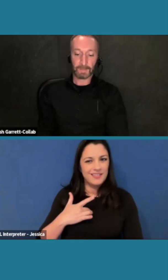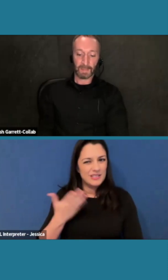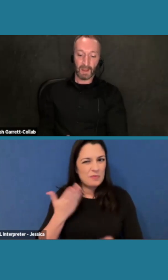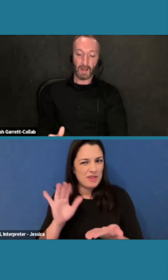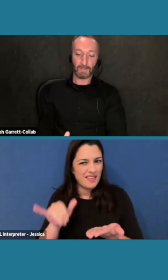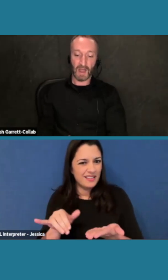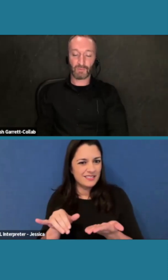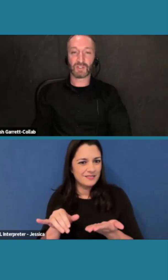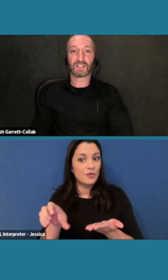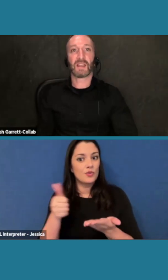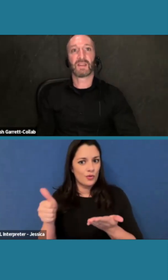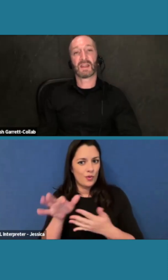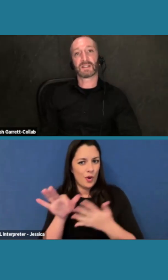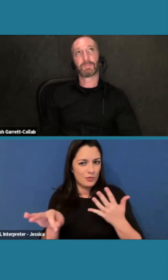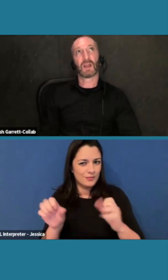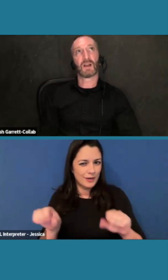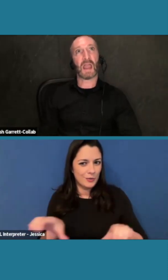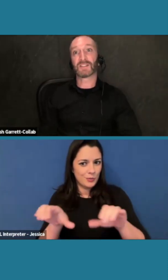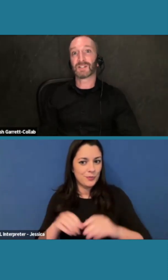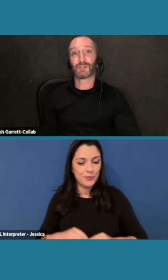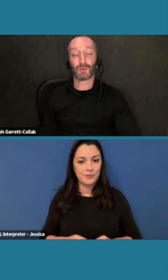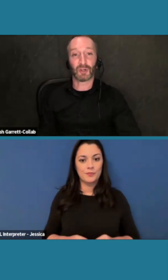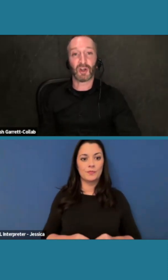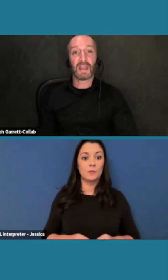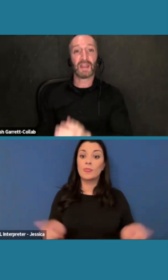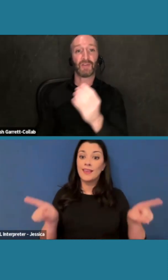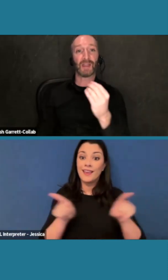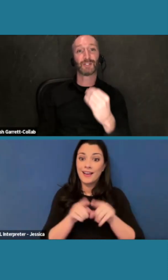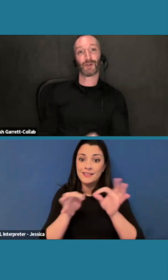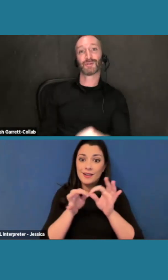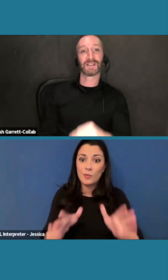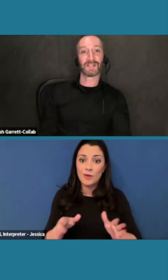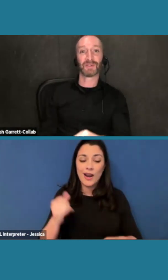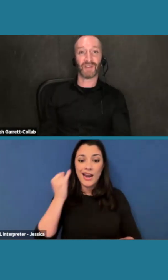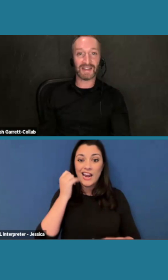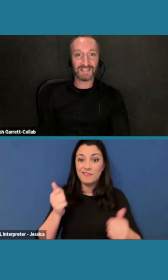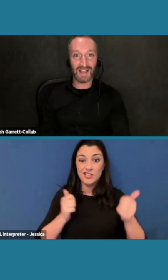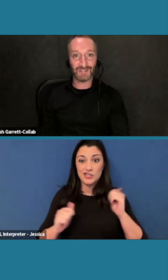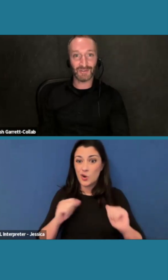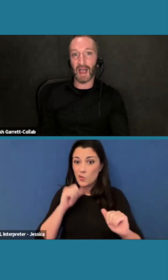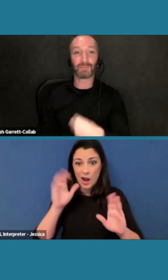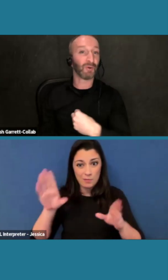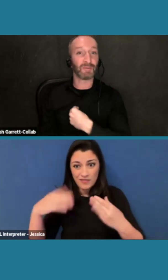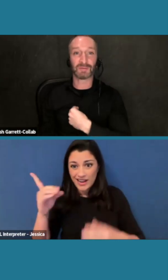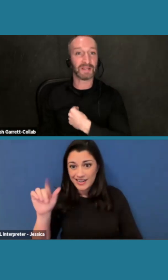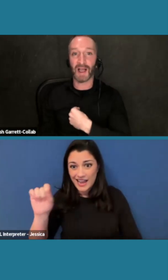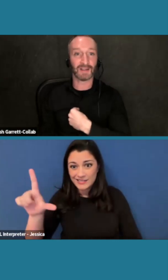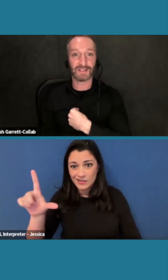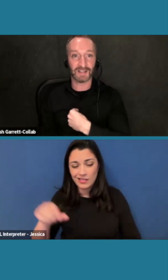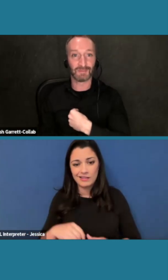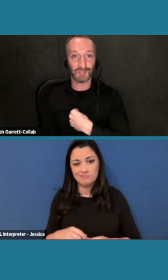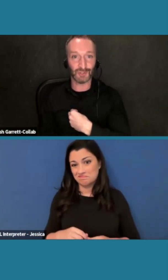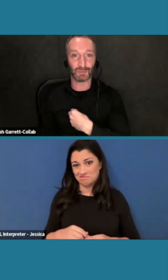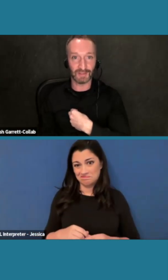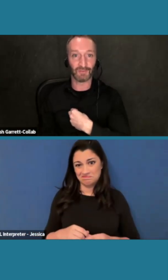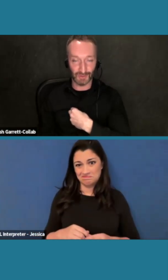that. I will say that as an interpreter, if a show doesn't provide a DASL, I probably am not going to